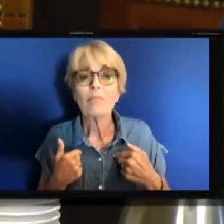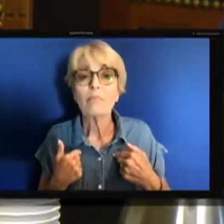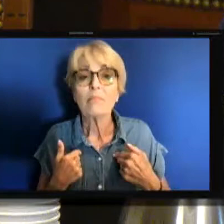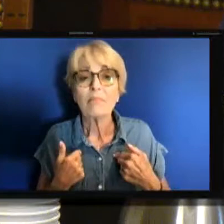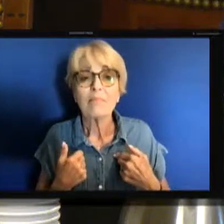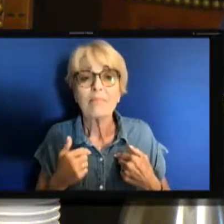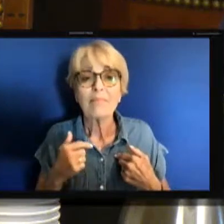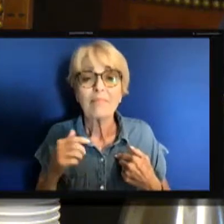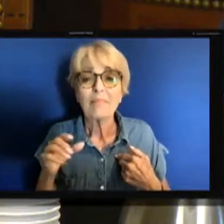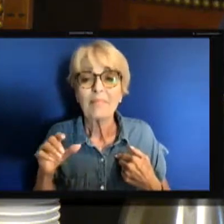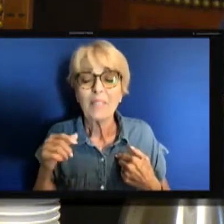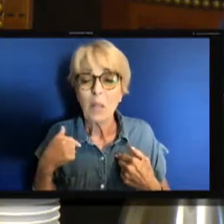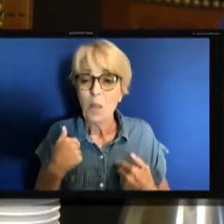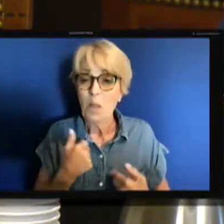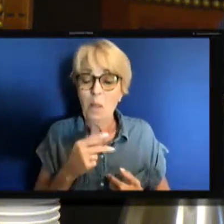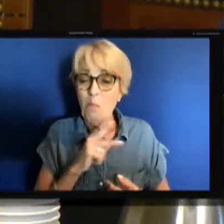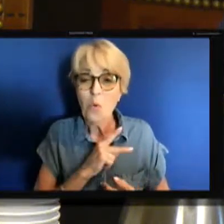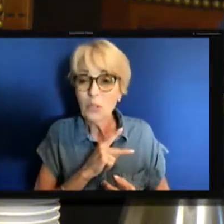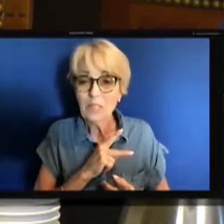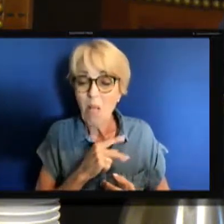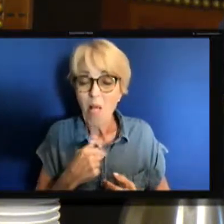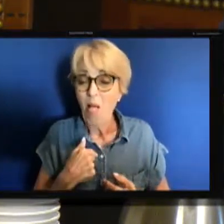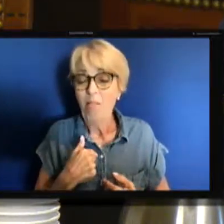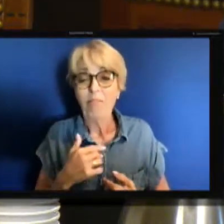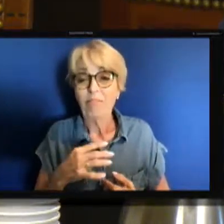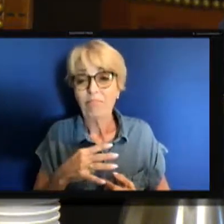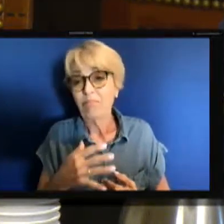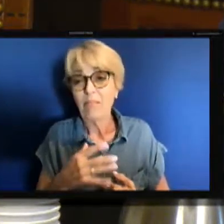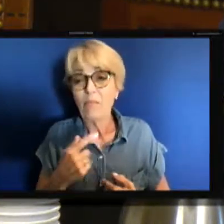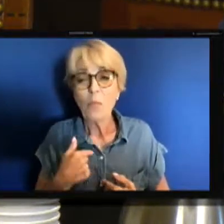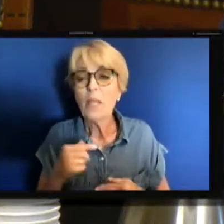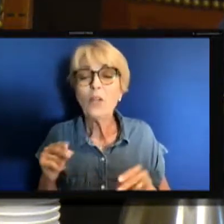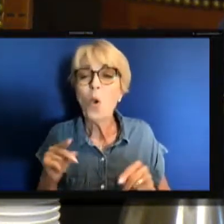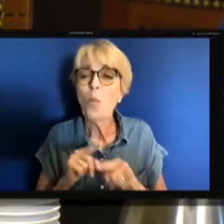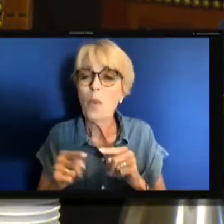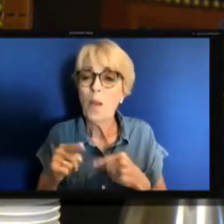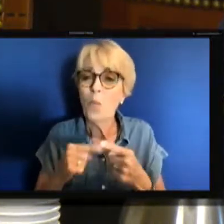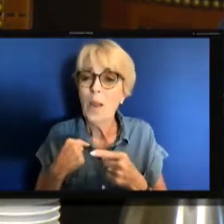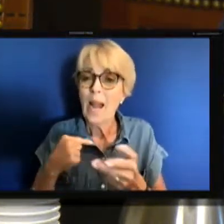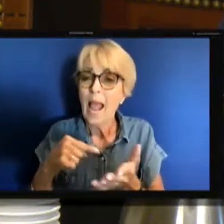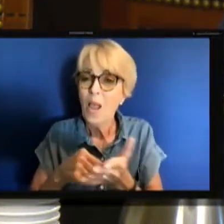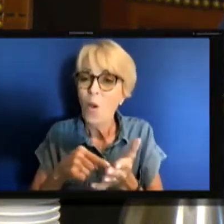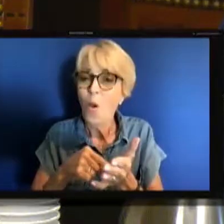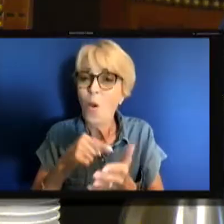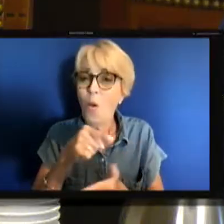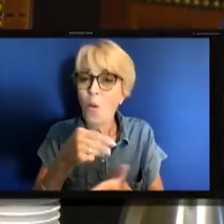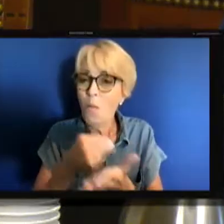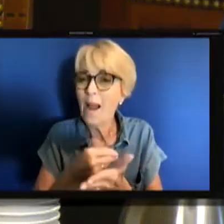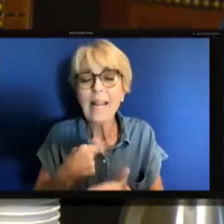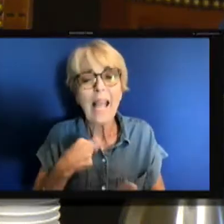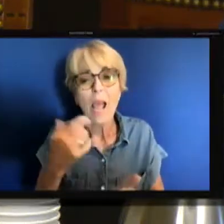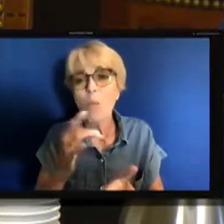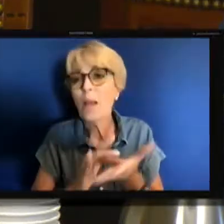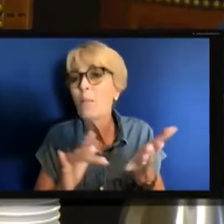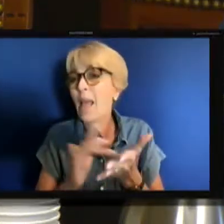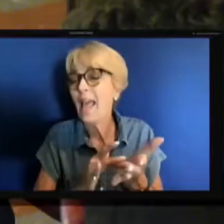it's not personally for me, but I feel like, when I owe somebody money, I want to pay them. I feel that way in this case too.